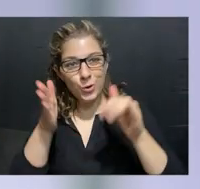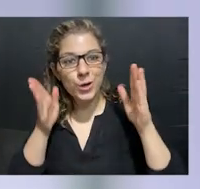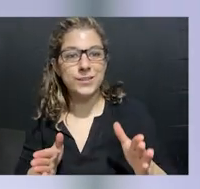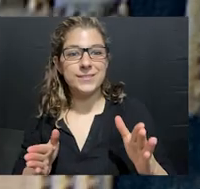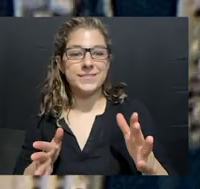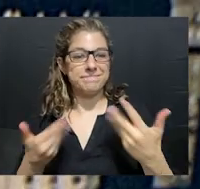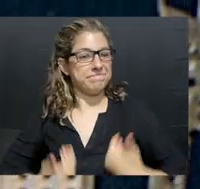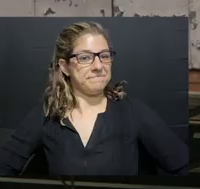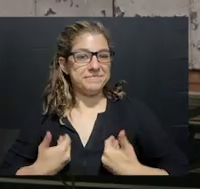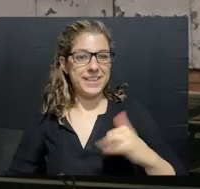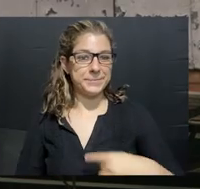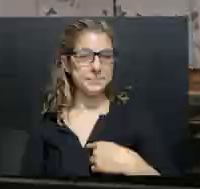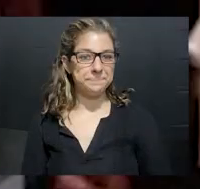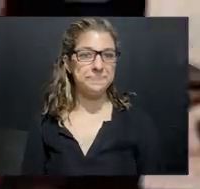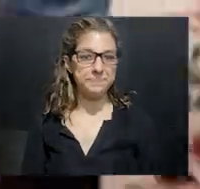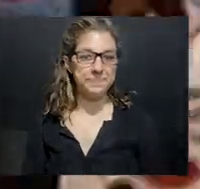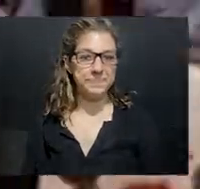nationalist.